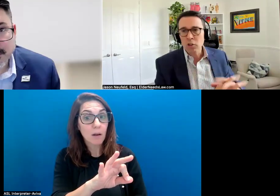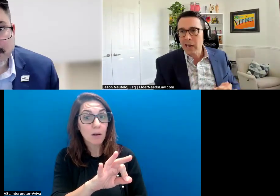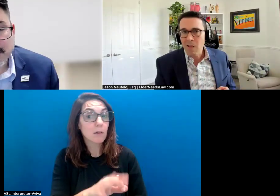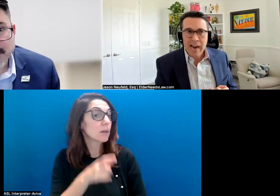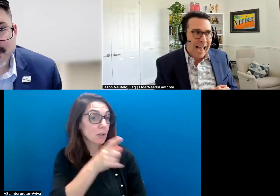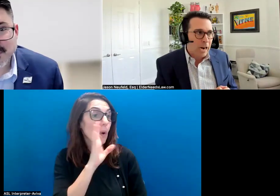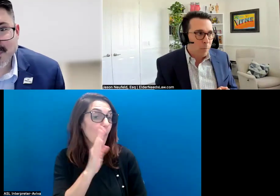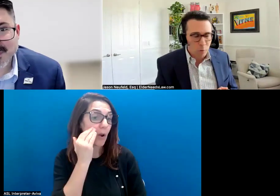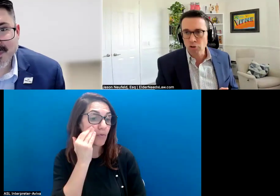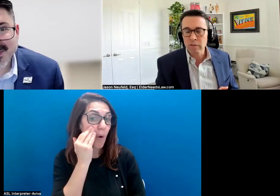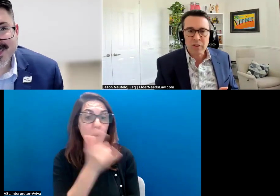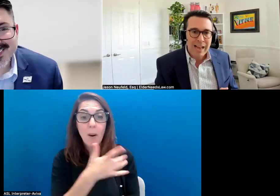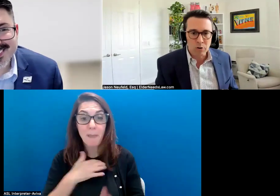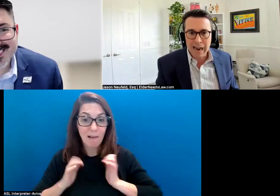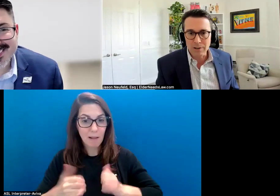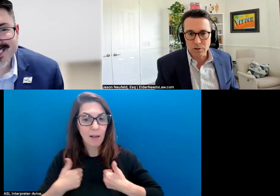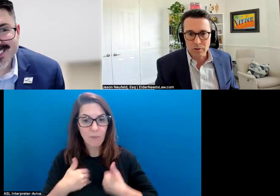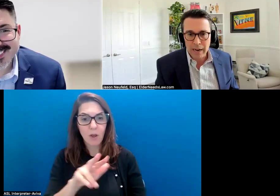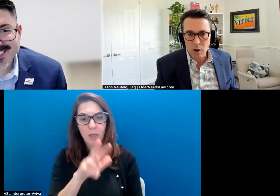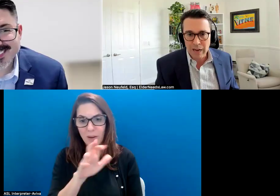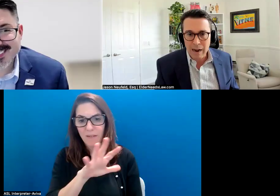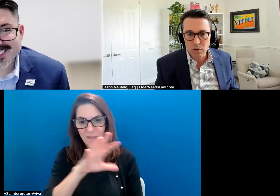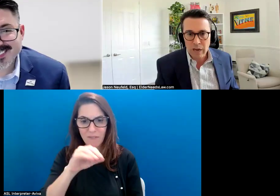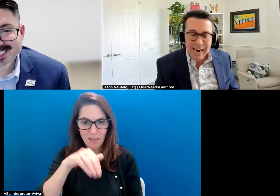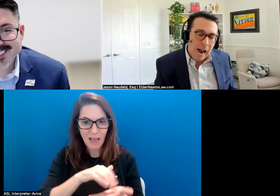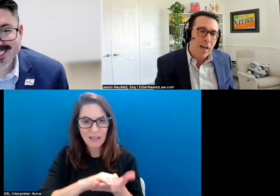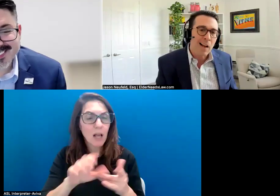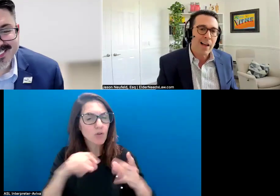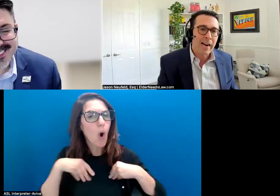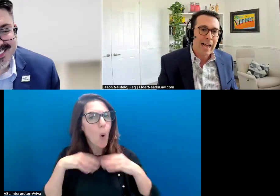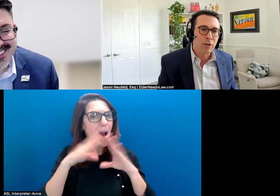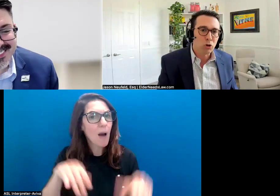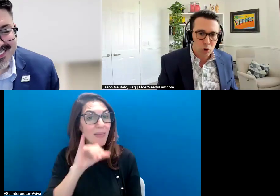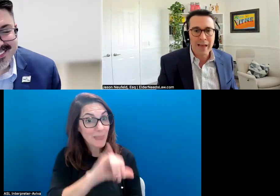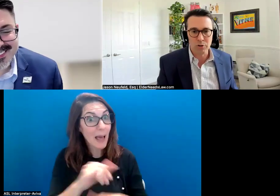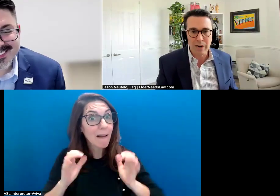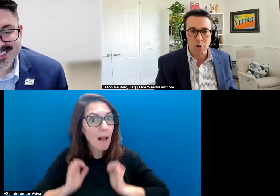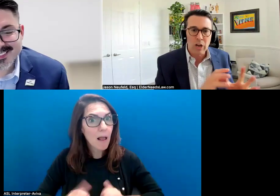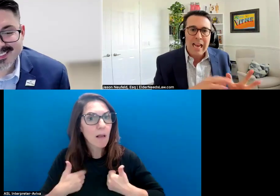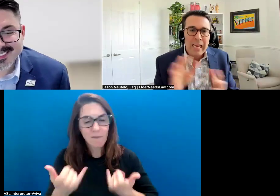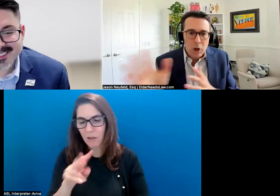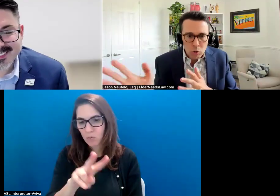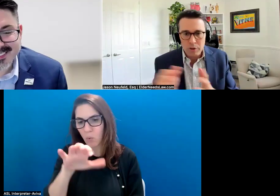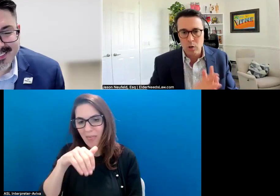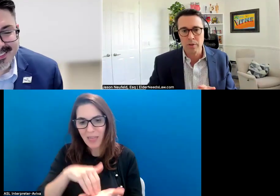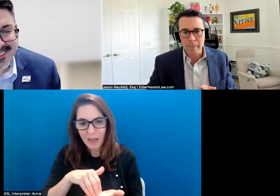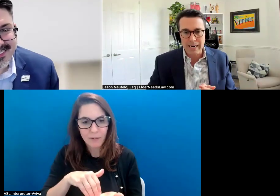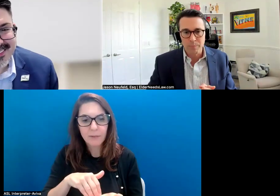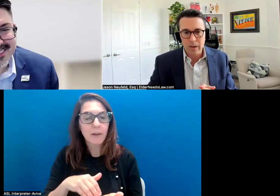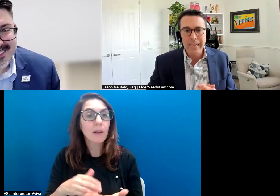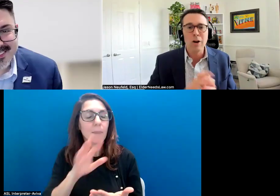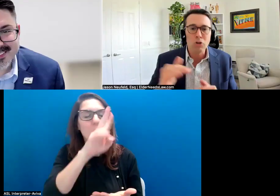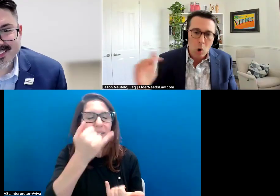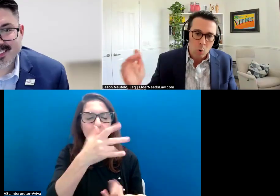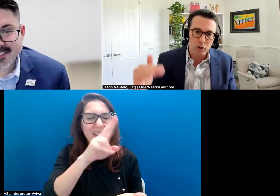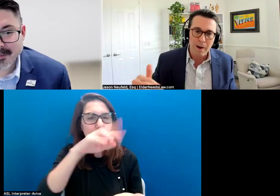going to notice my client had $350,000 and owns a house. And now that client has $2,000. Here's what we did with the money.